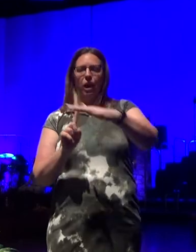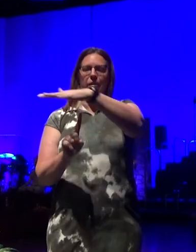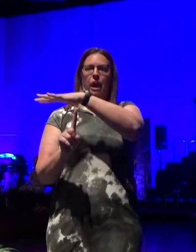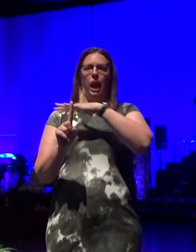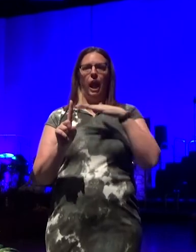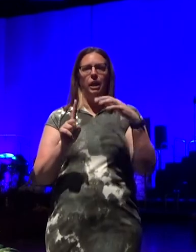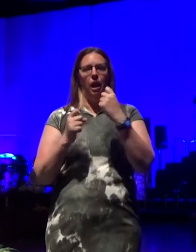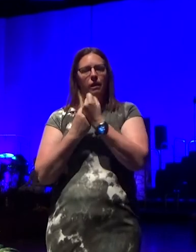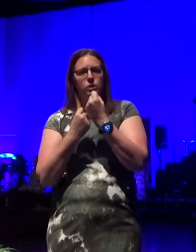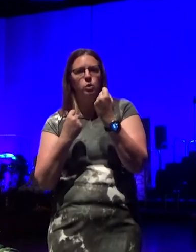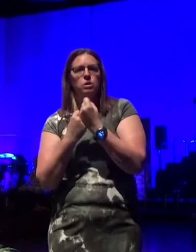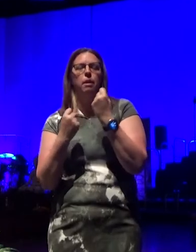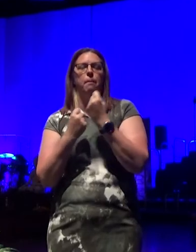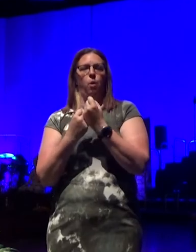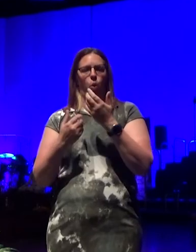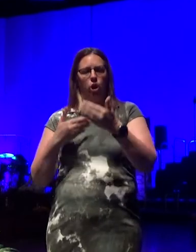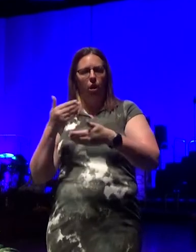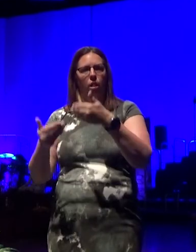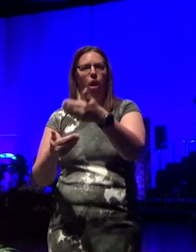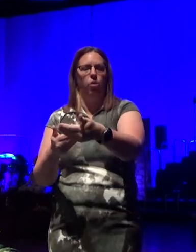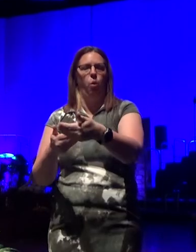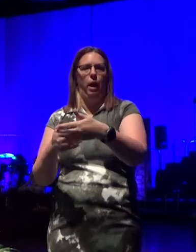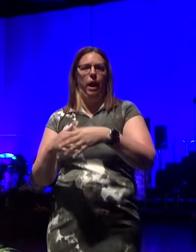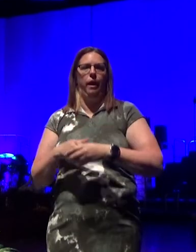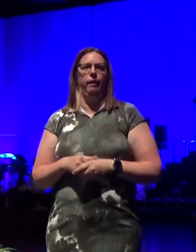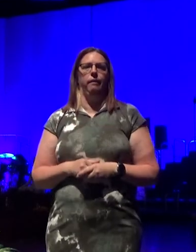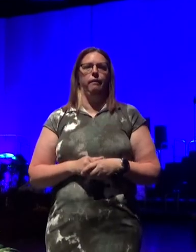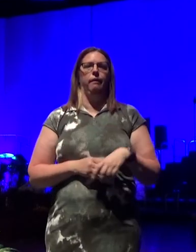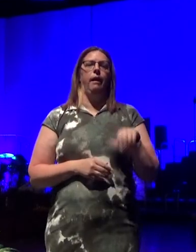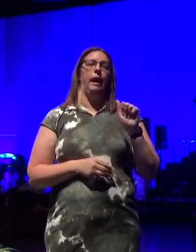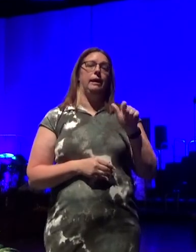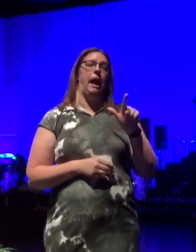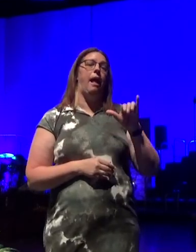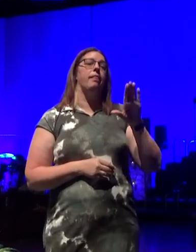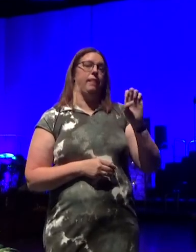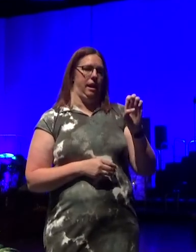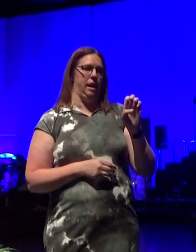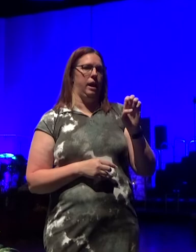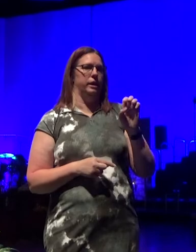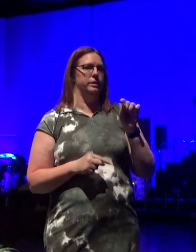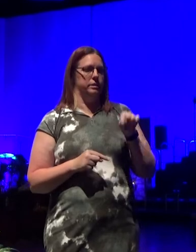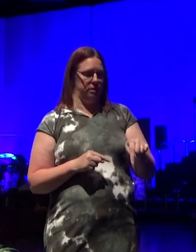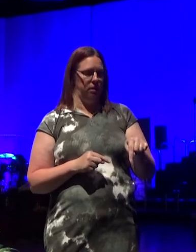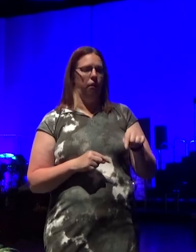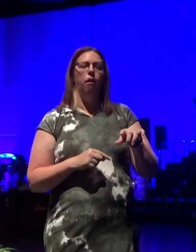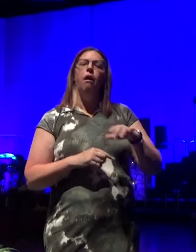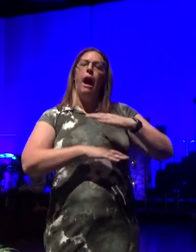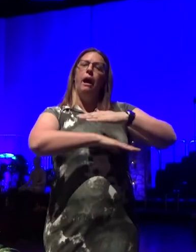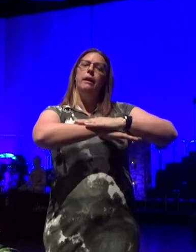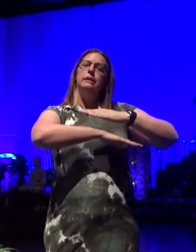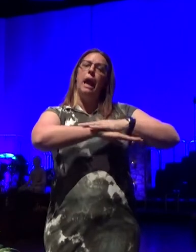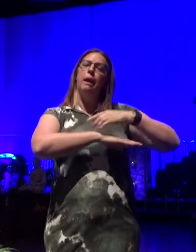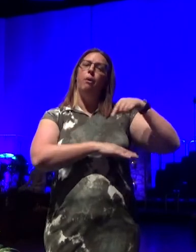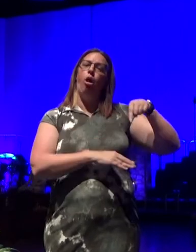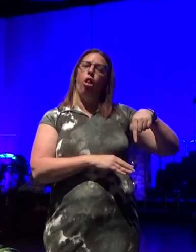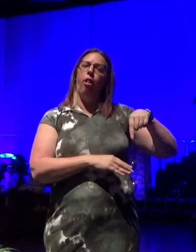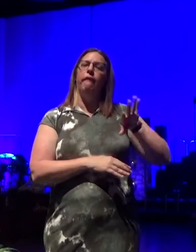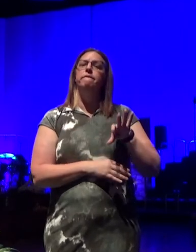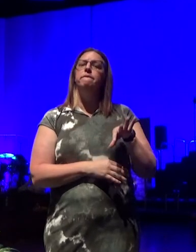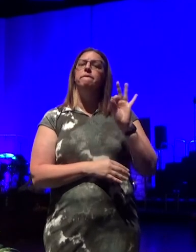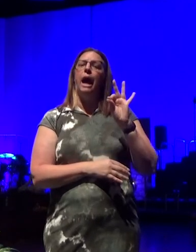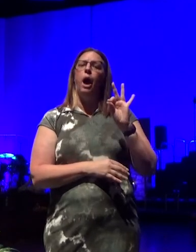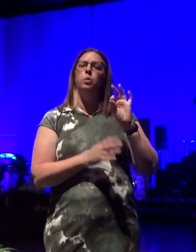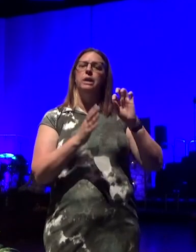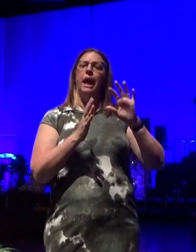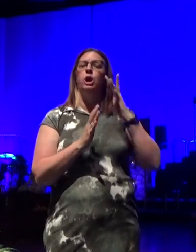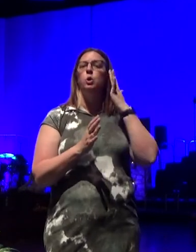way. Alice finds a golden key on a table, symbolizing her uniqueness,